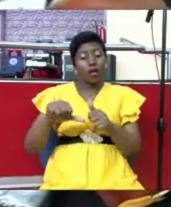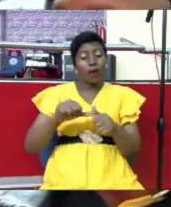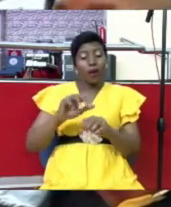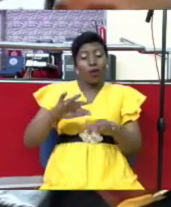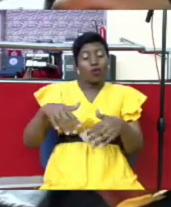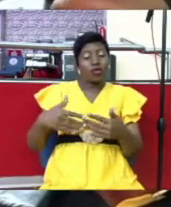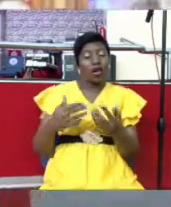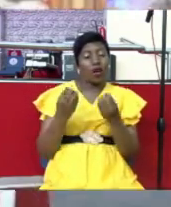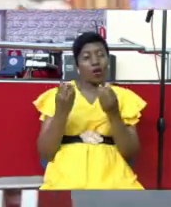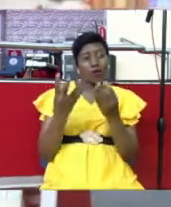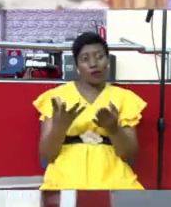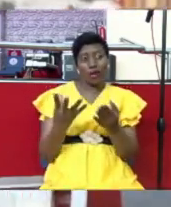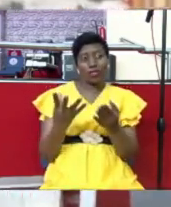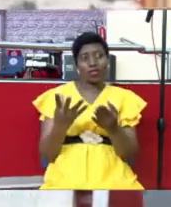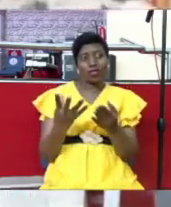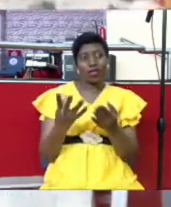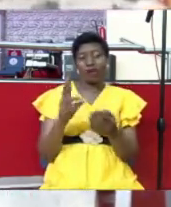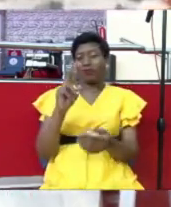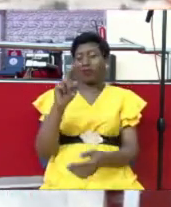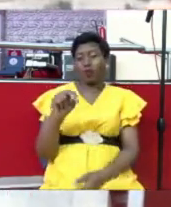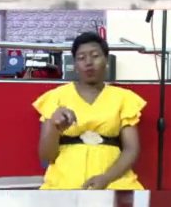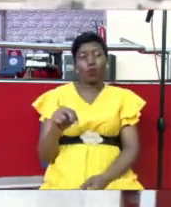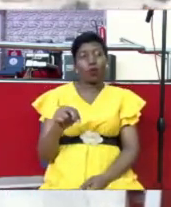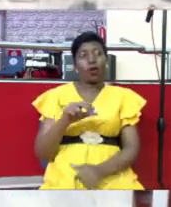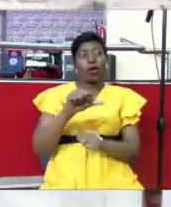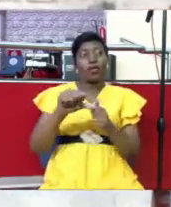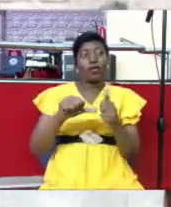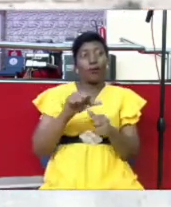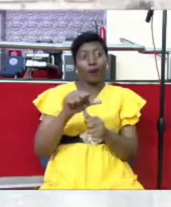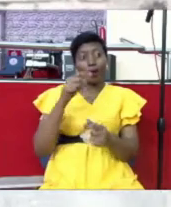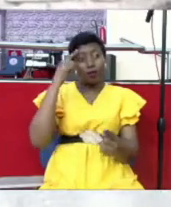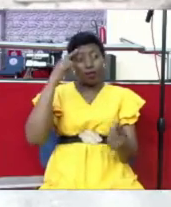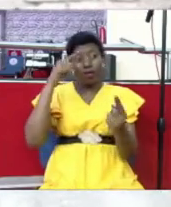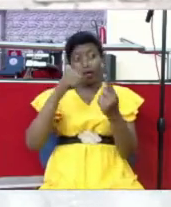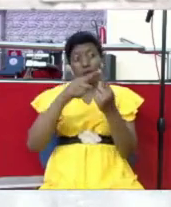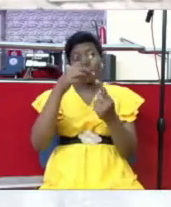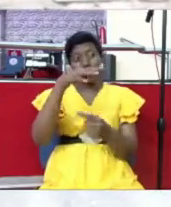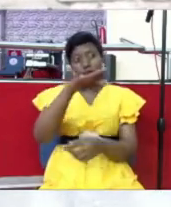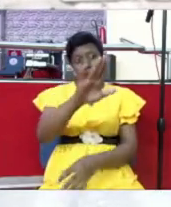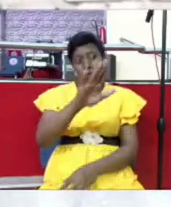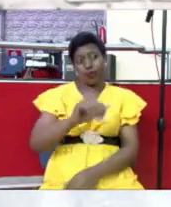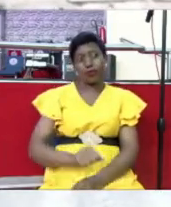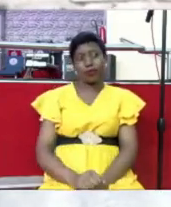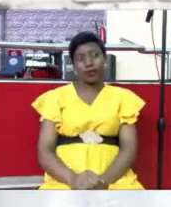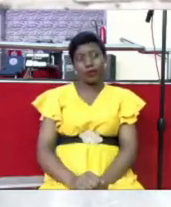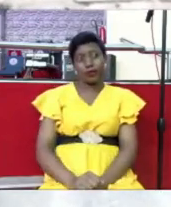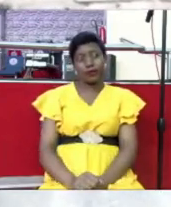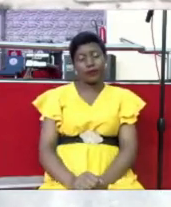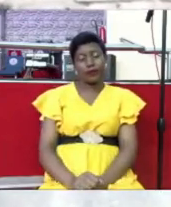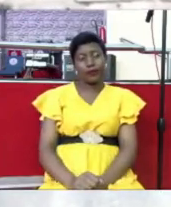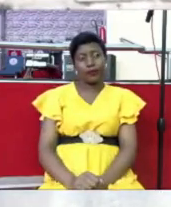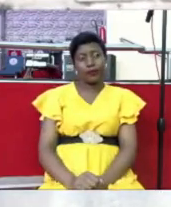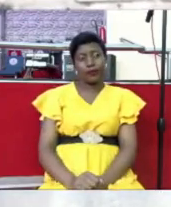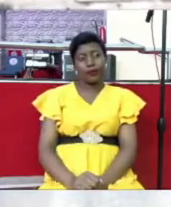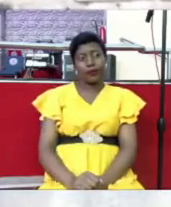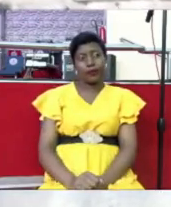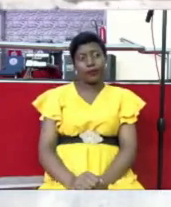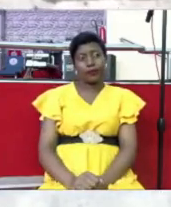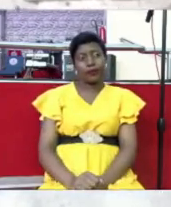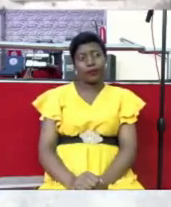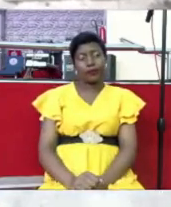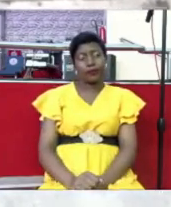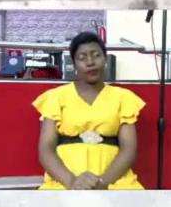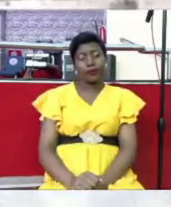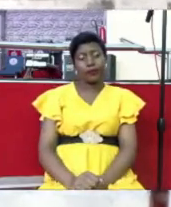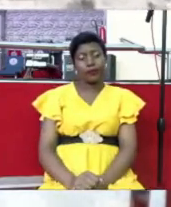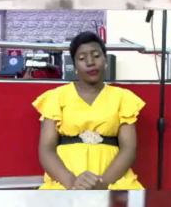the motive and what you have. Bwana asifiwe. Maanisha kwamba kutoa sio hesabu ni ngapi, lakini ni kwa nini ndani ya moyo wako